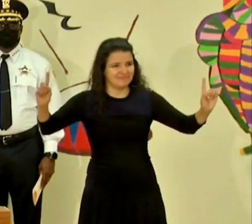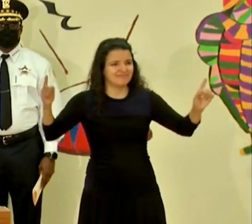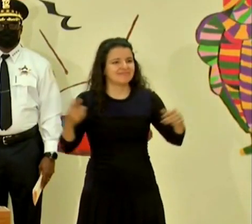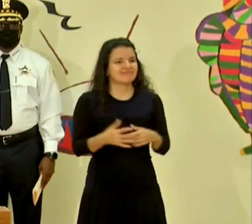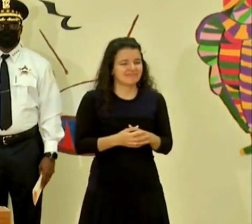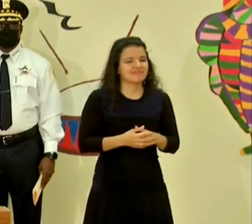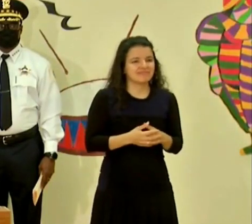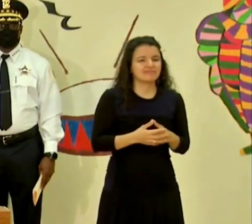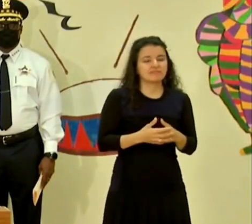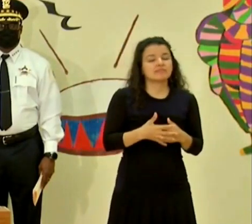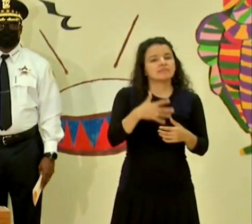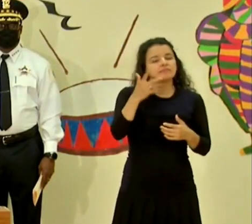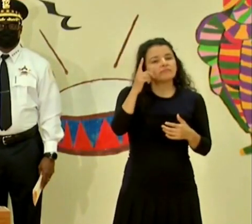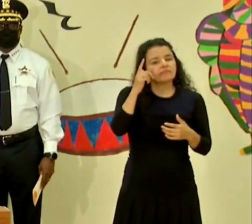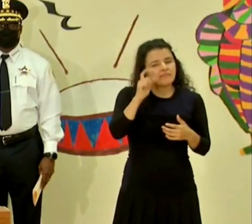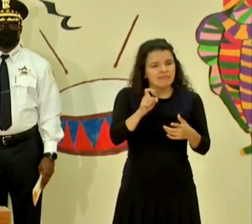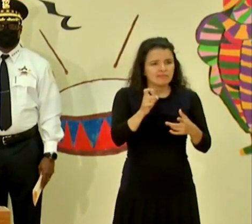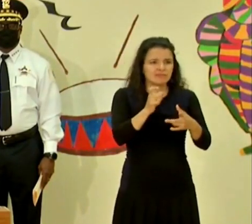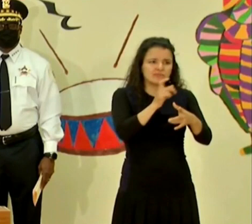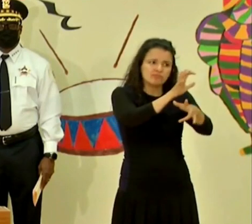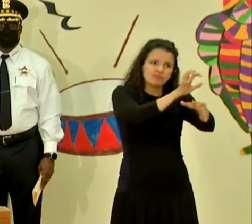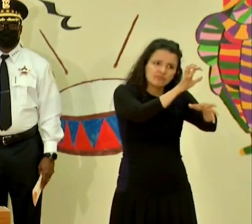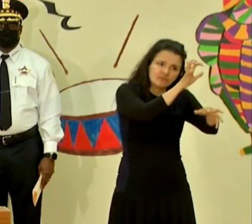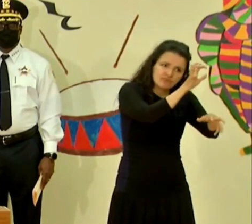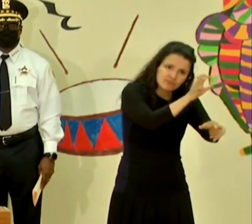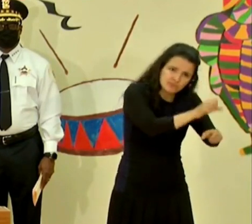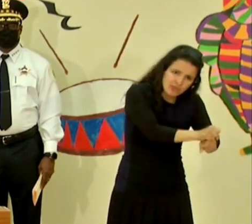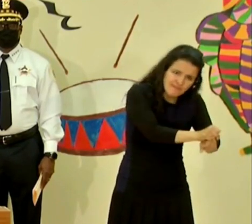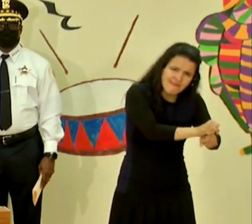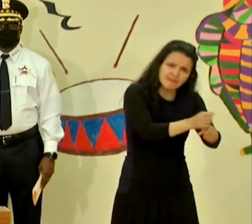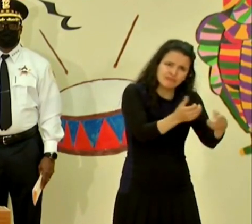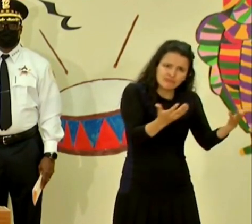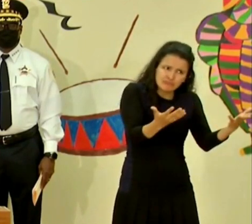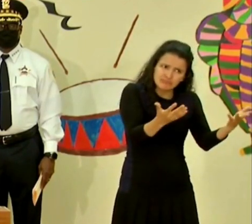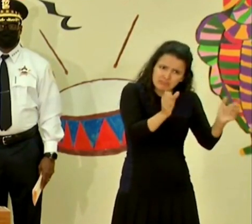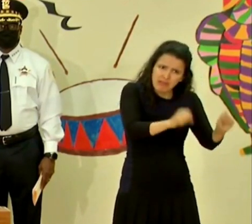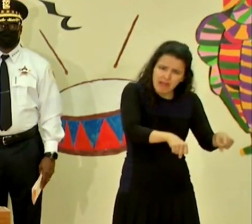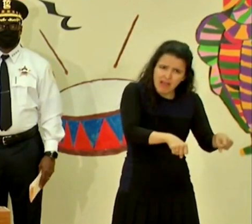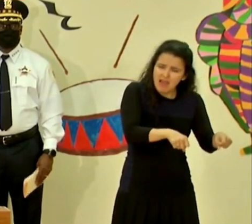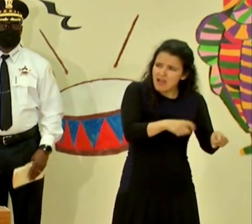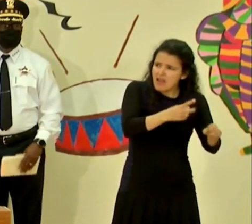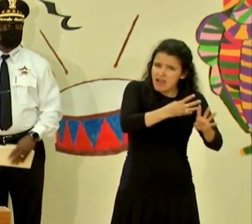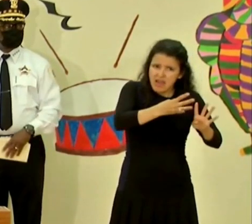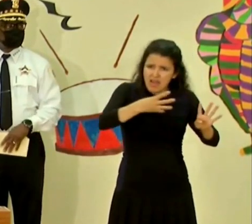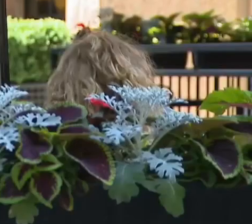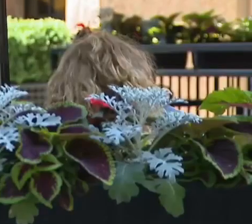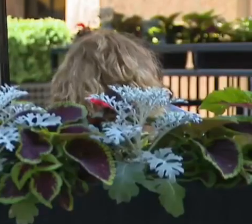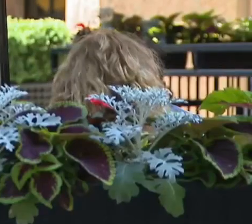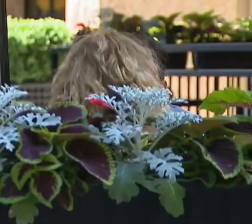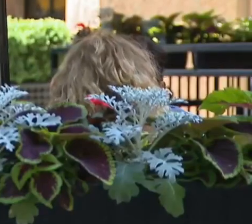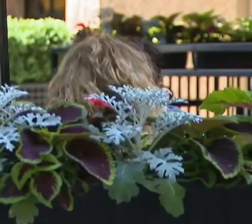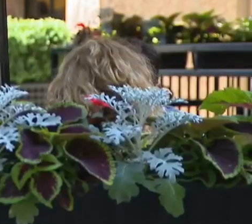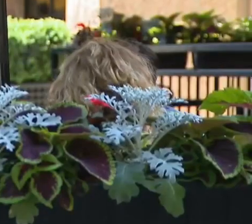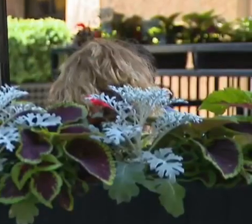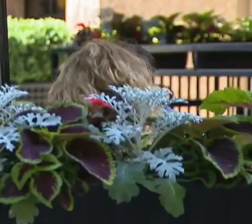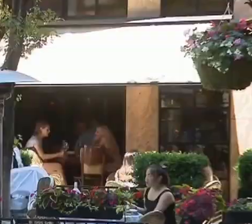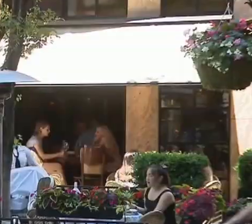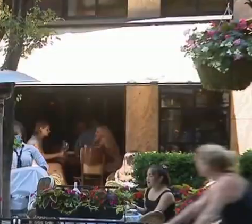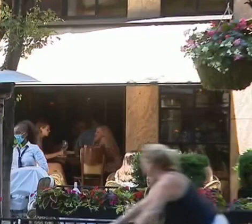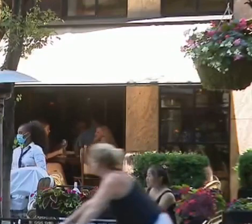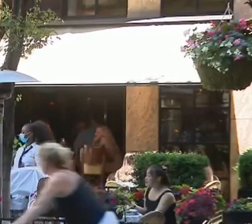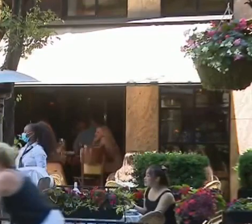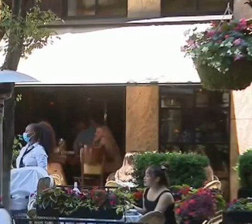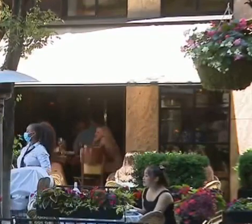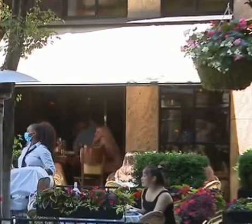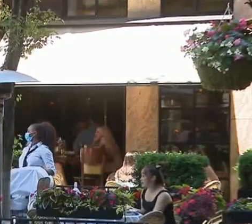line, then unfortunately we're going to have to manage that for you. Commissioner Rosa Escareno says this holiday weekend will be the test to see if these spots